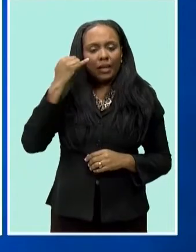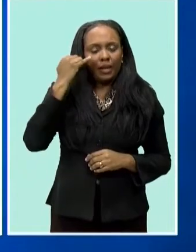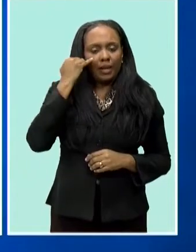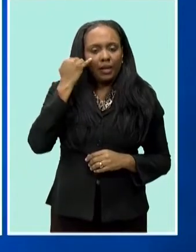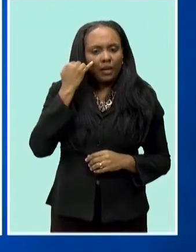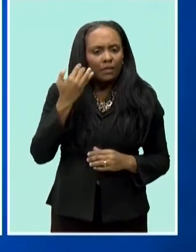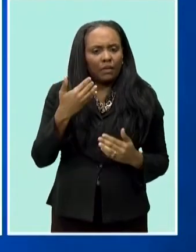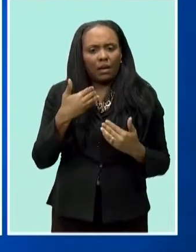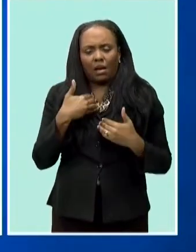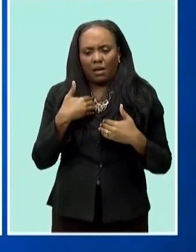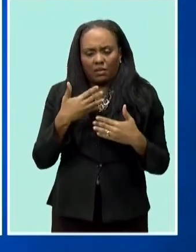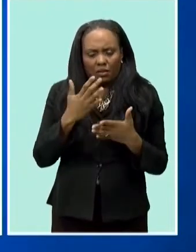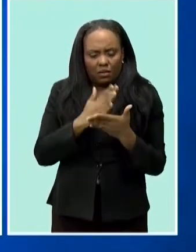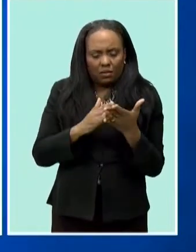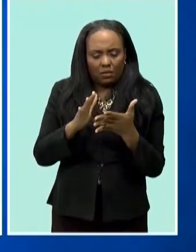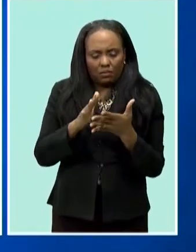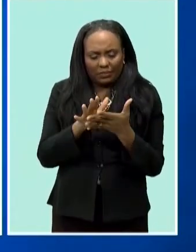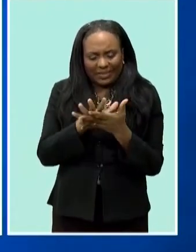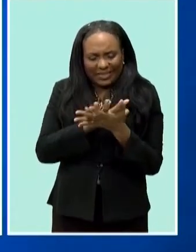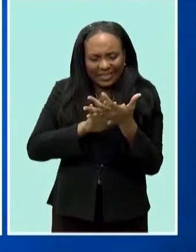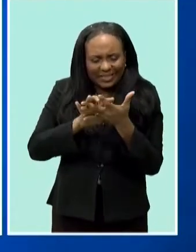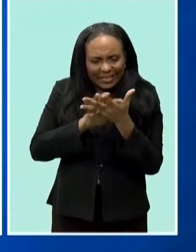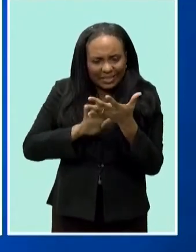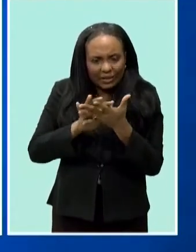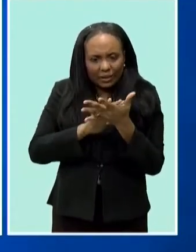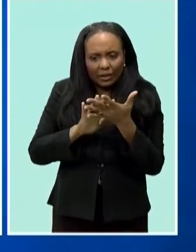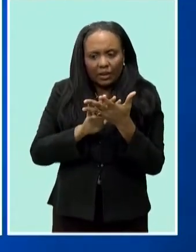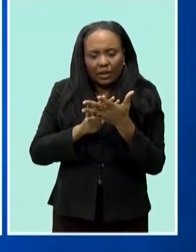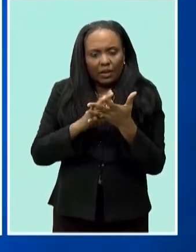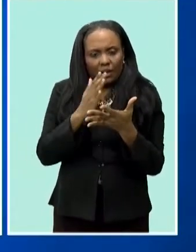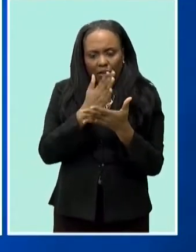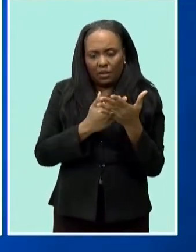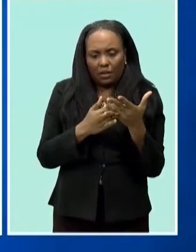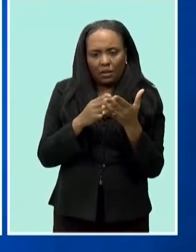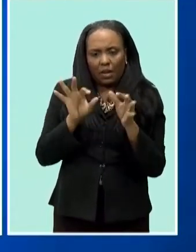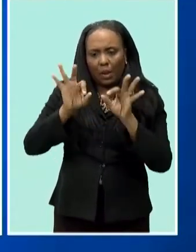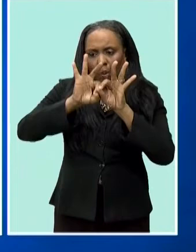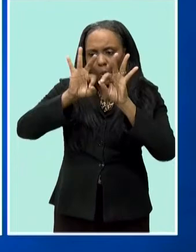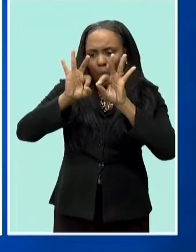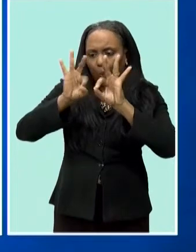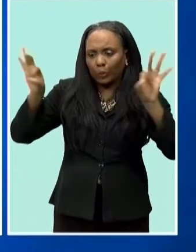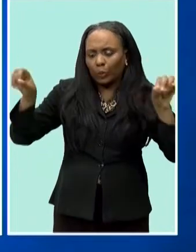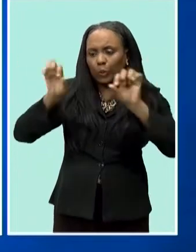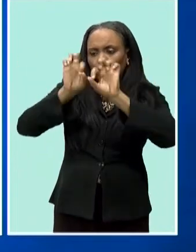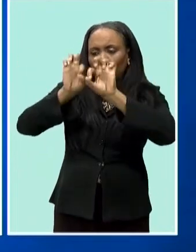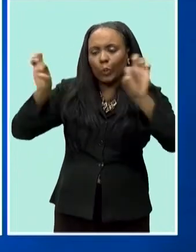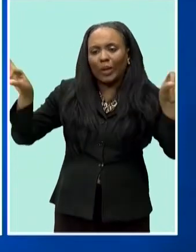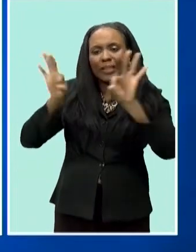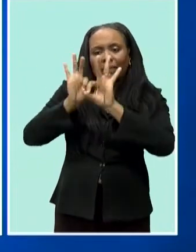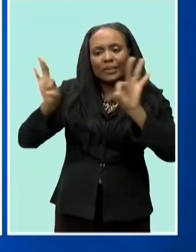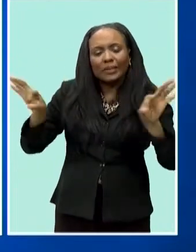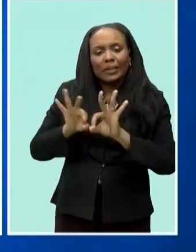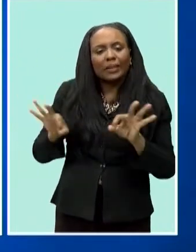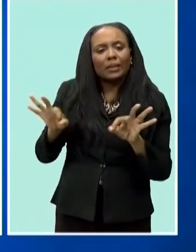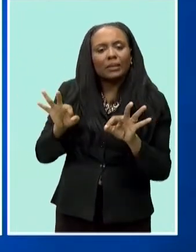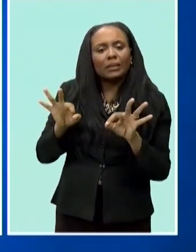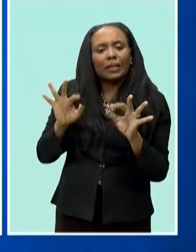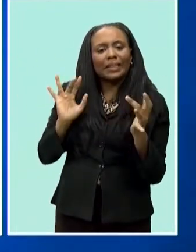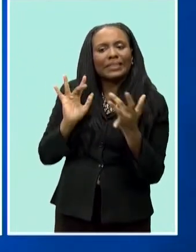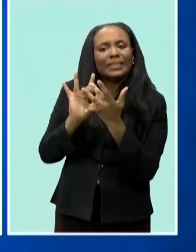we have bad corrosion and wires come and touch the guide wire. It can be energized